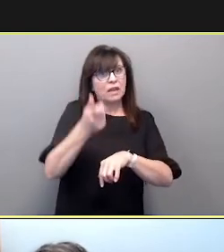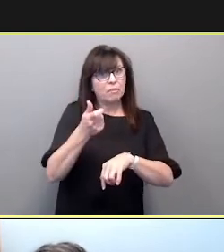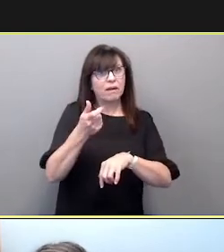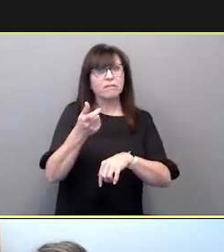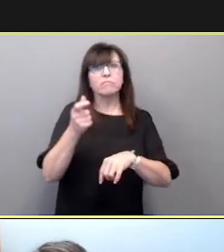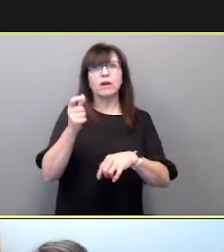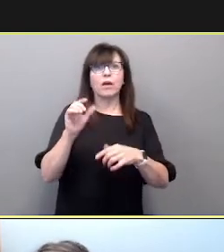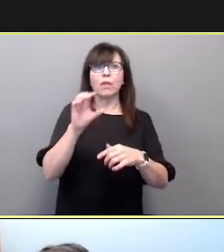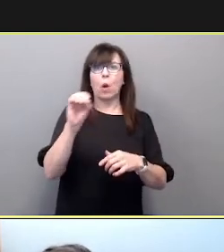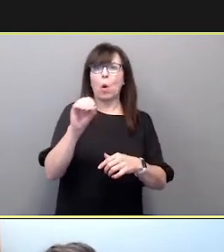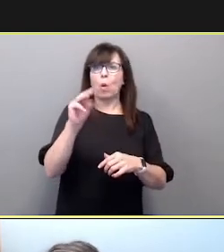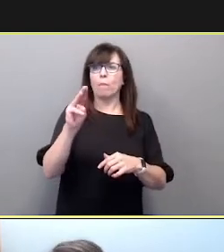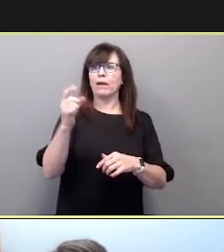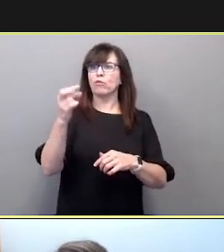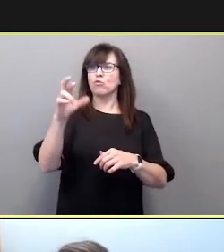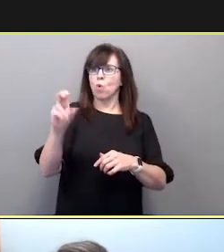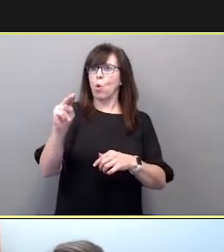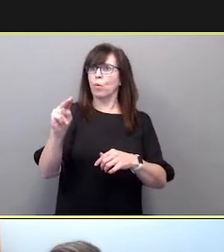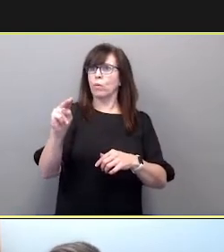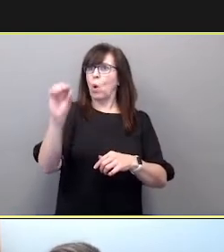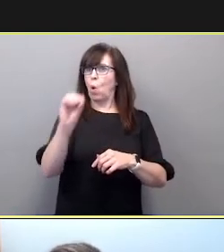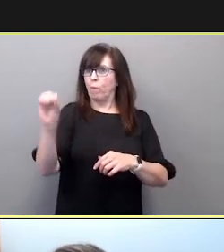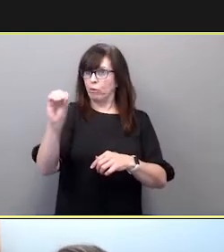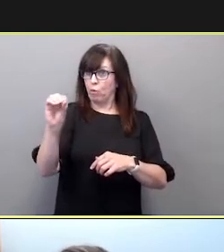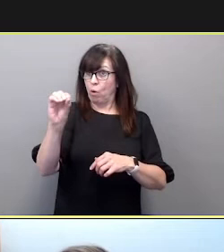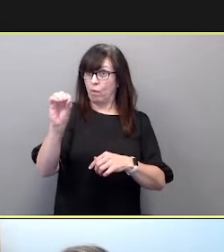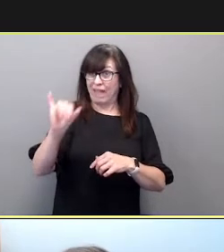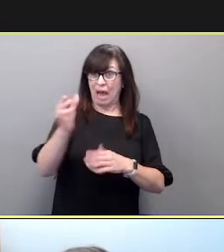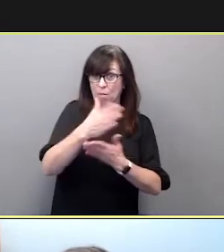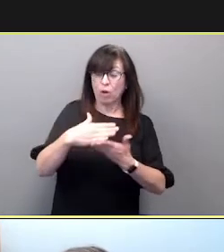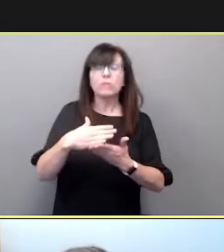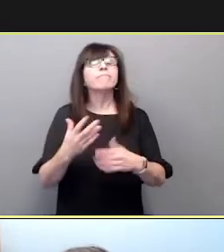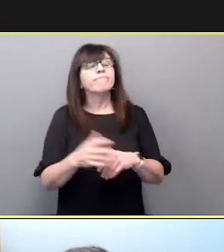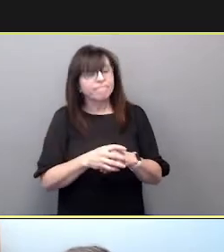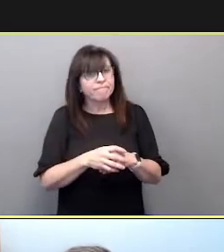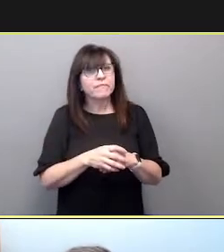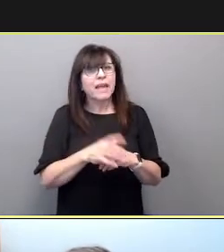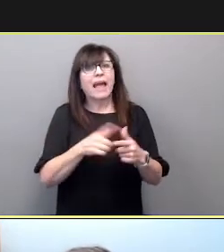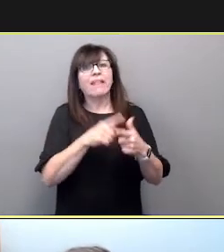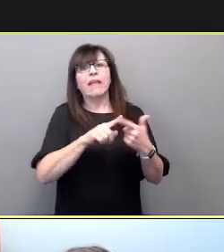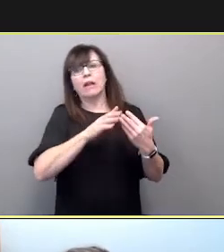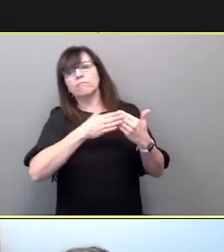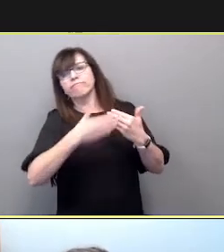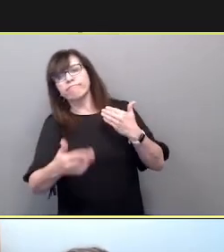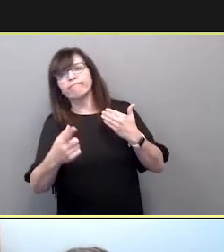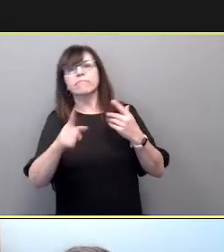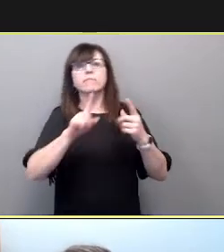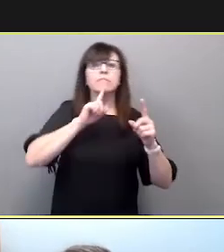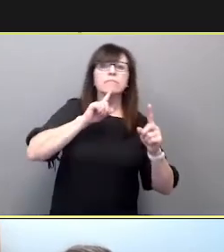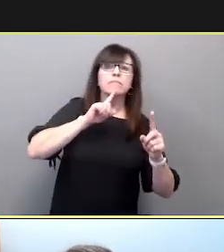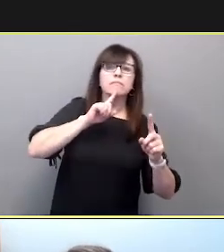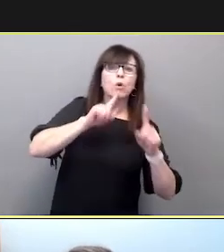the Omicron variant, and then maybe we'll go into question and answers on this.